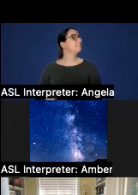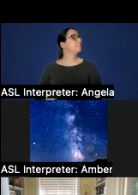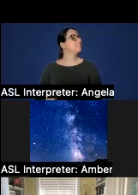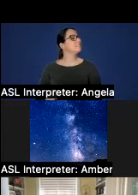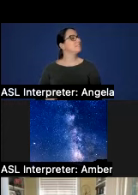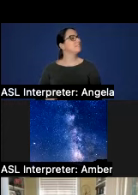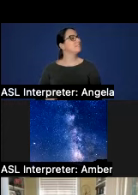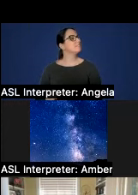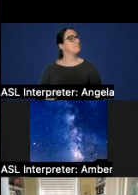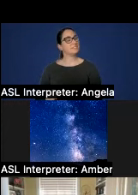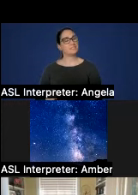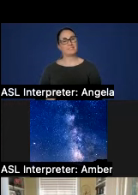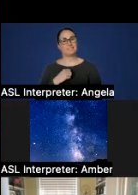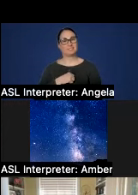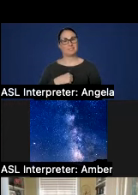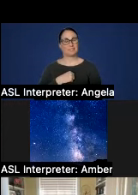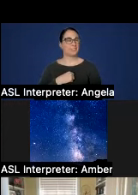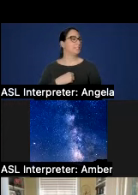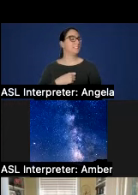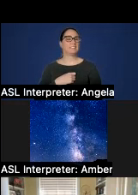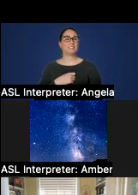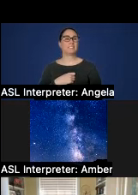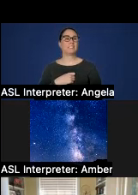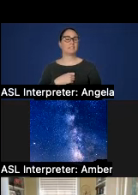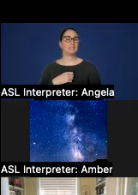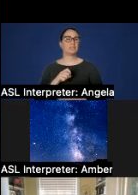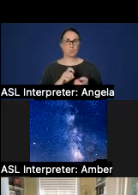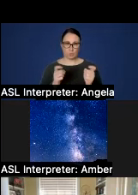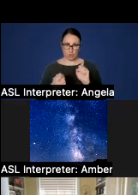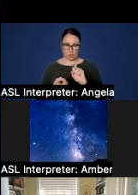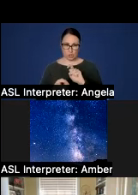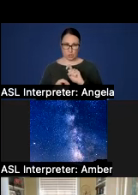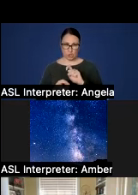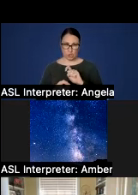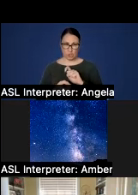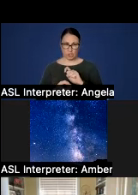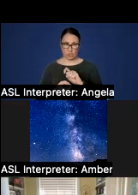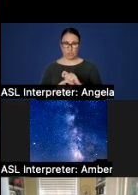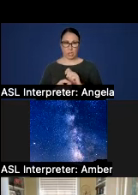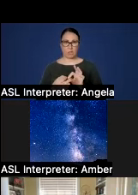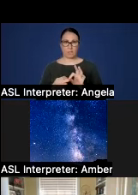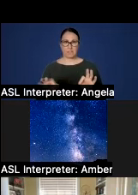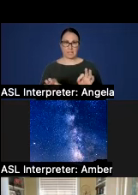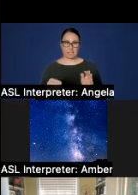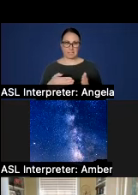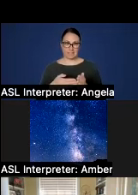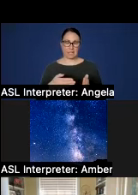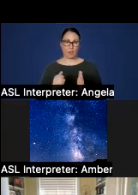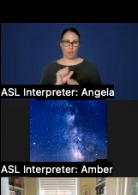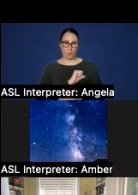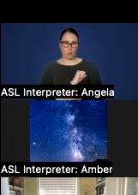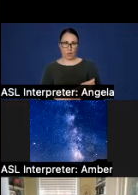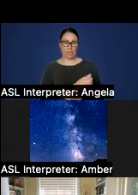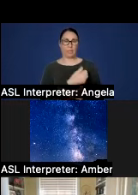Sorry. Triggers was a change in the sentencing authority of tribal courts. We got 3